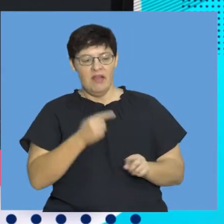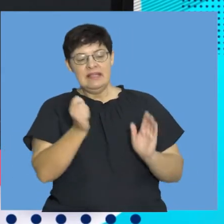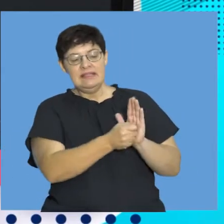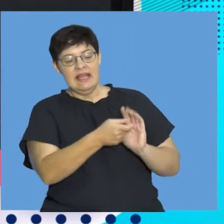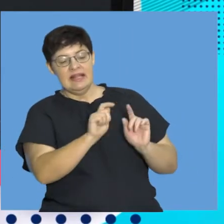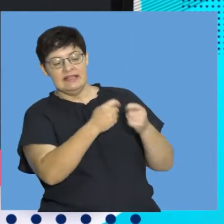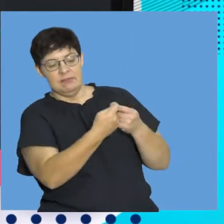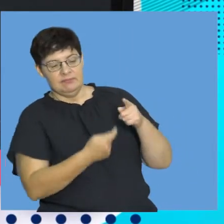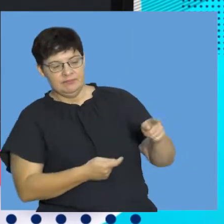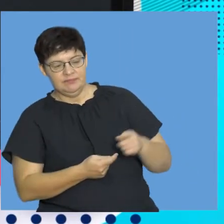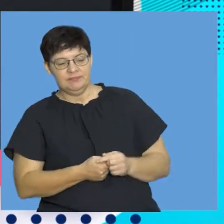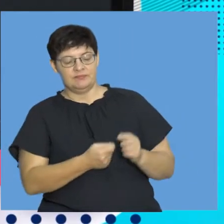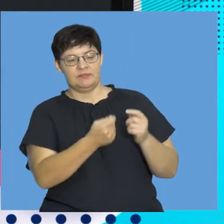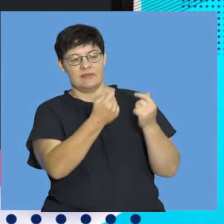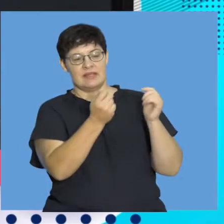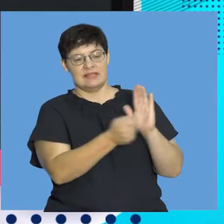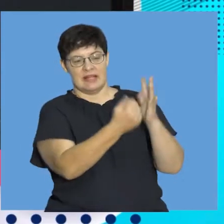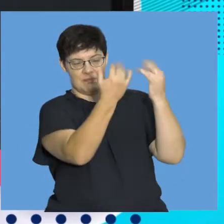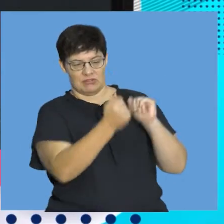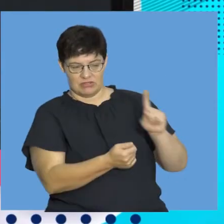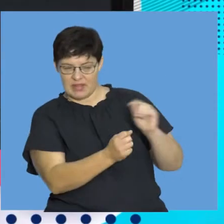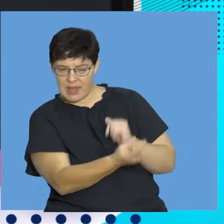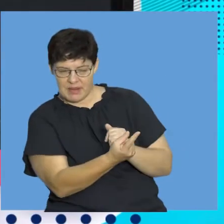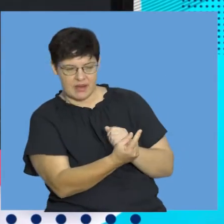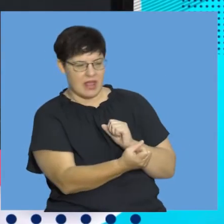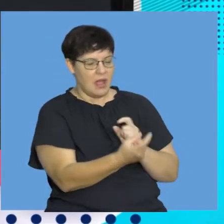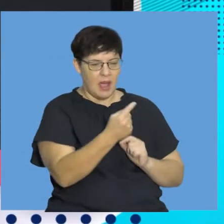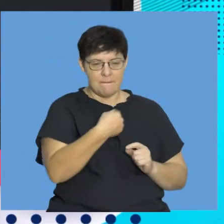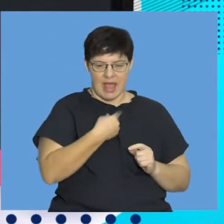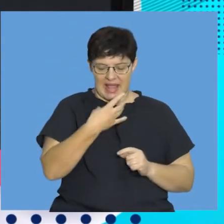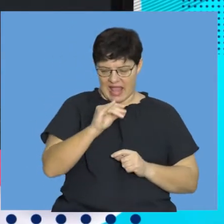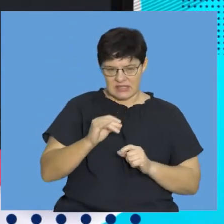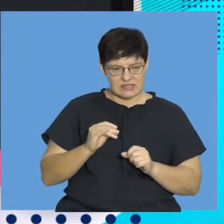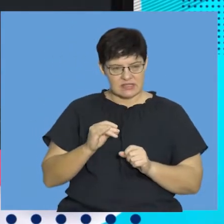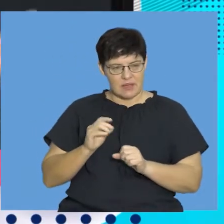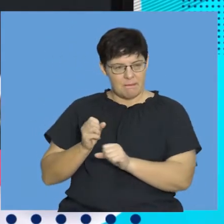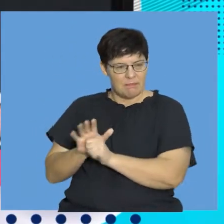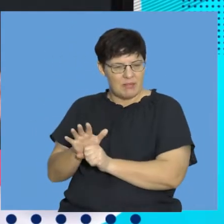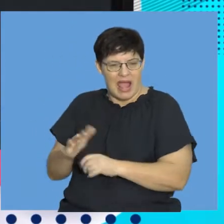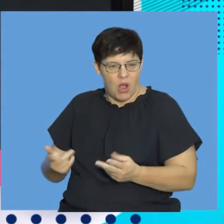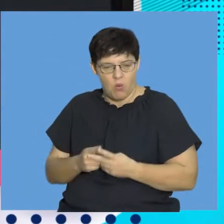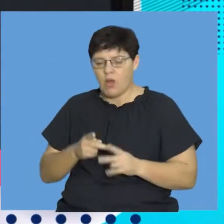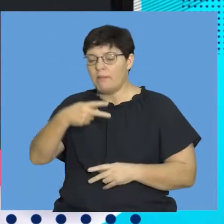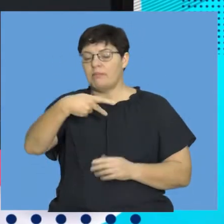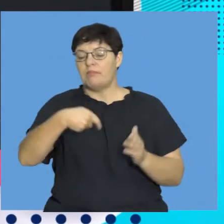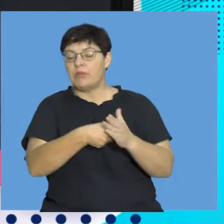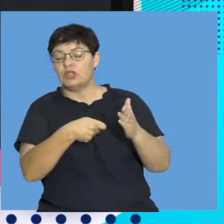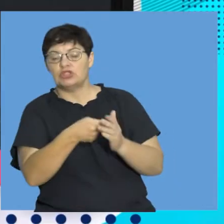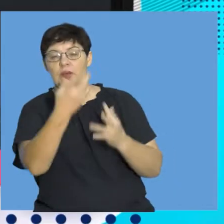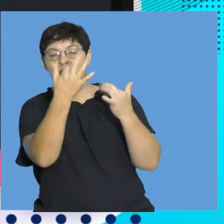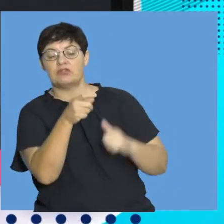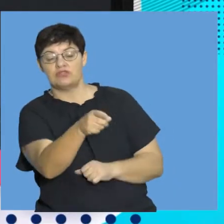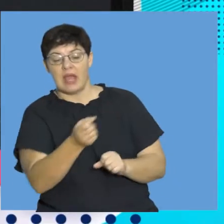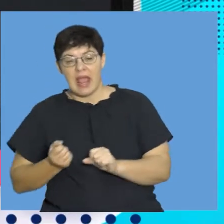the sales team, the sales budget, what's happening? How's it impacting on my cash budget? From my purchases budget, how